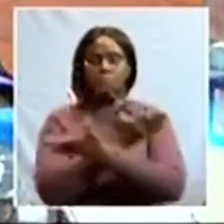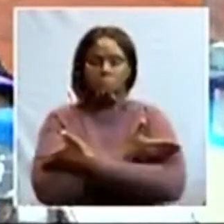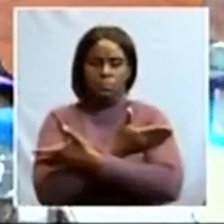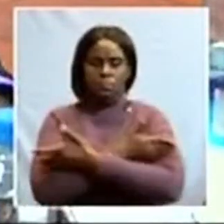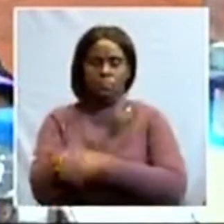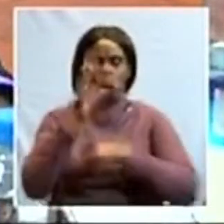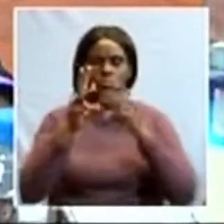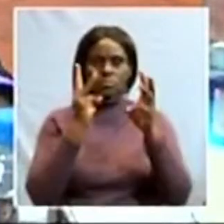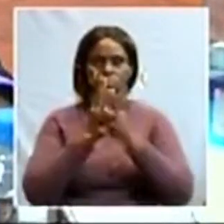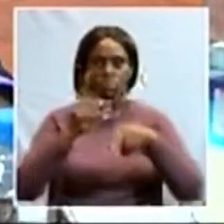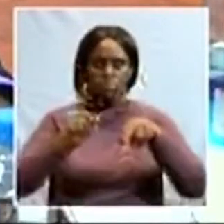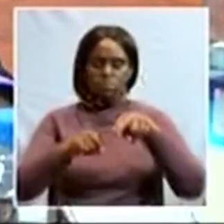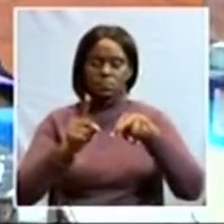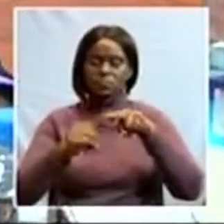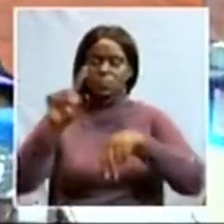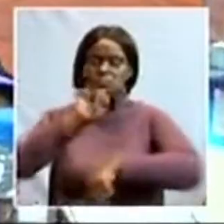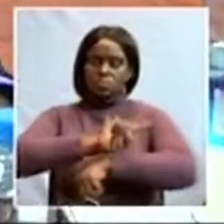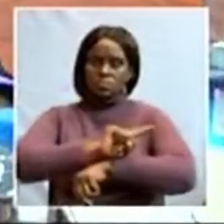Day,